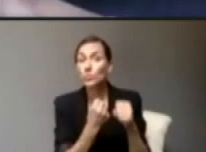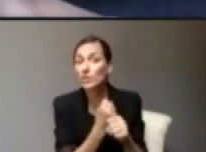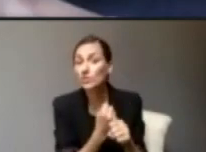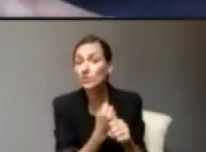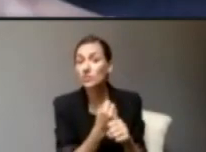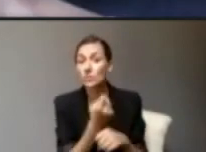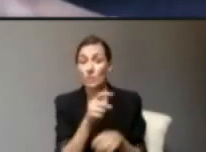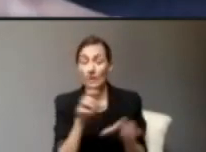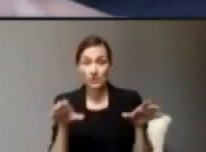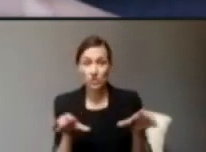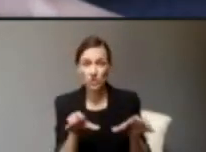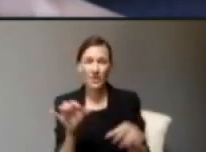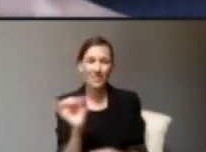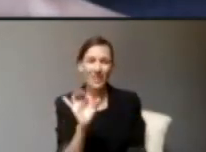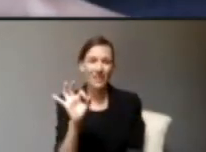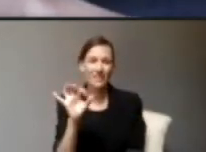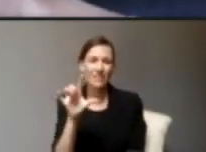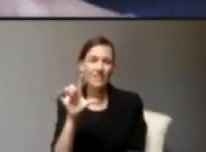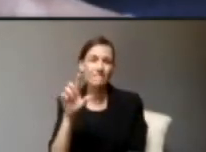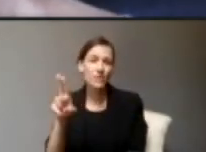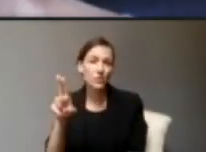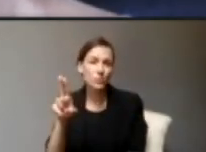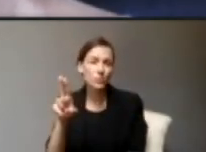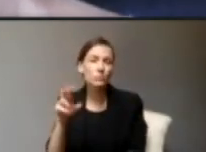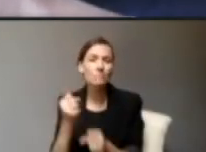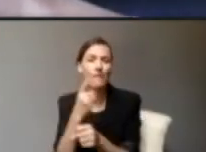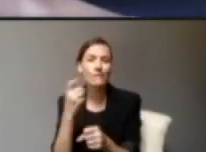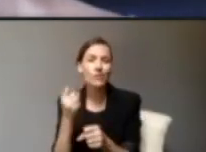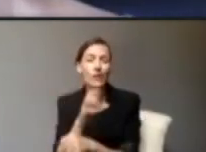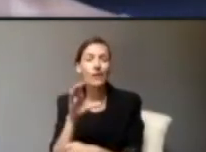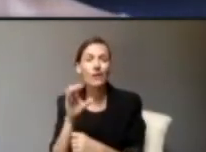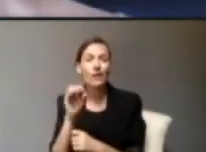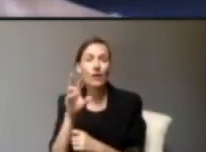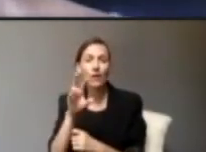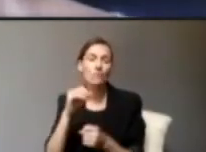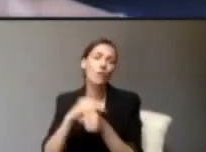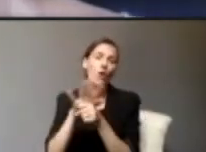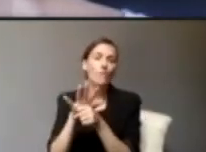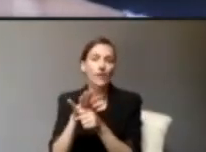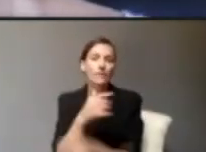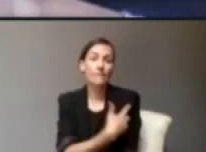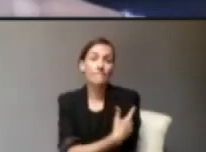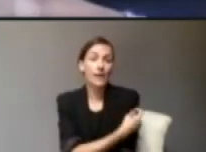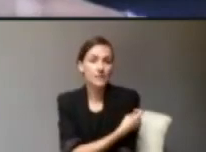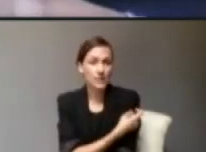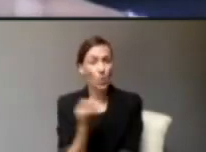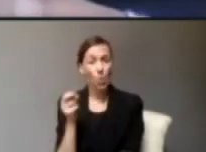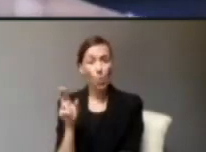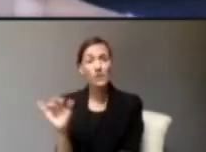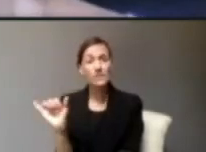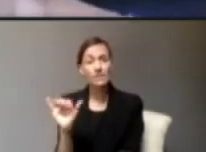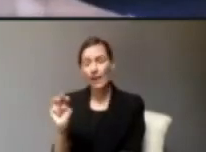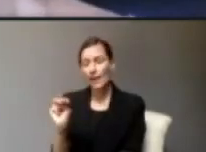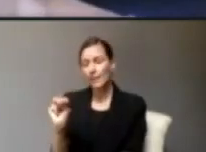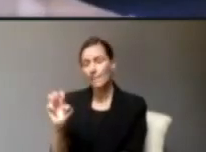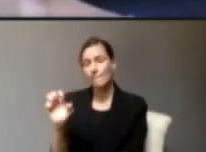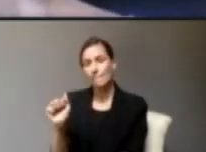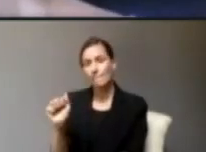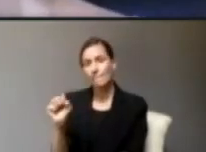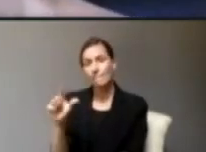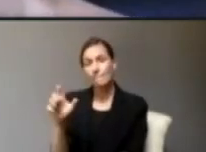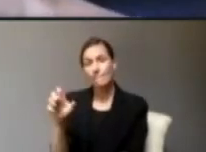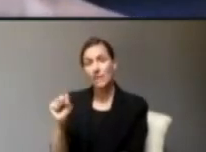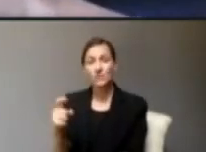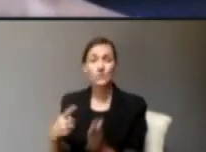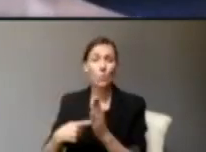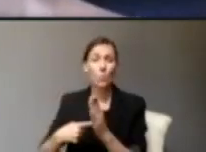it like we do the flu, where you get an annual COVID vaccine? Or is it going to be like measles, where you get, maybe one as a child